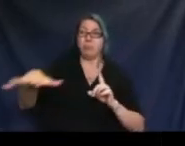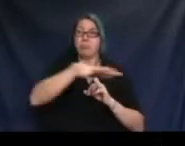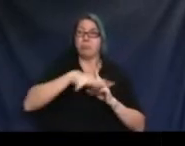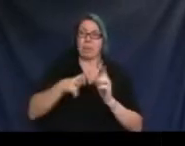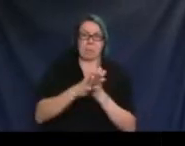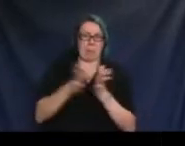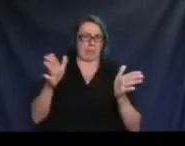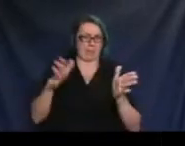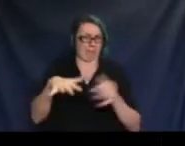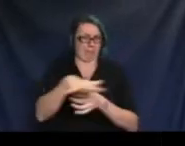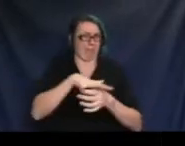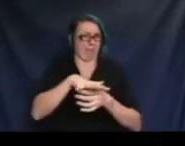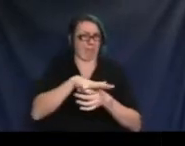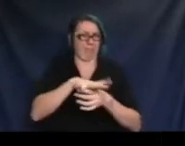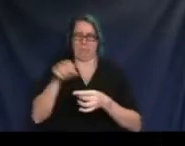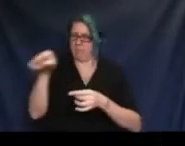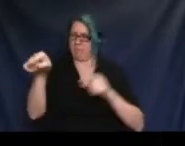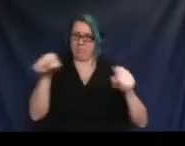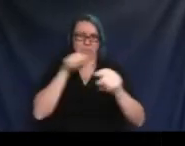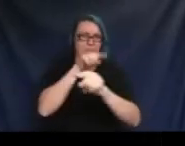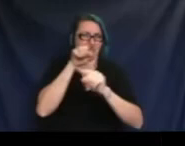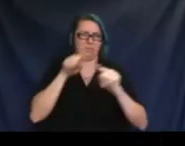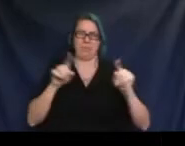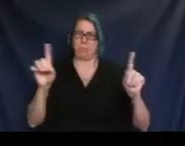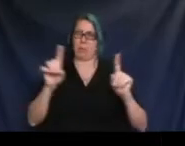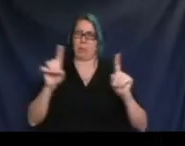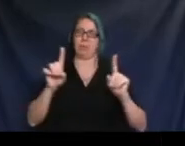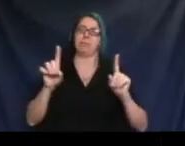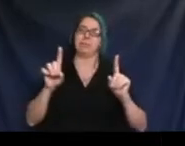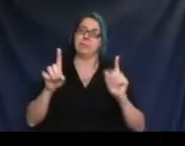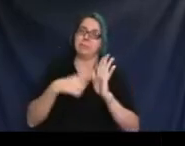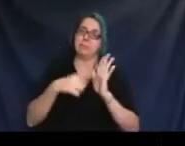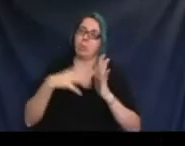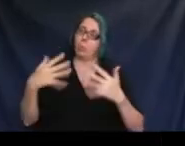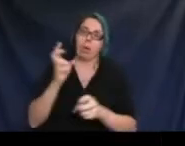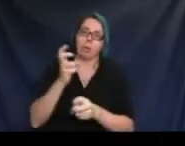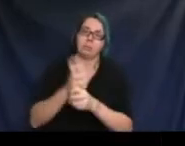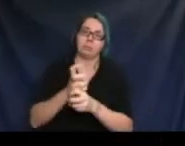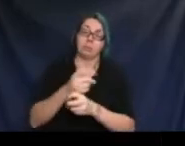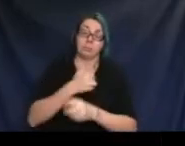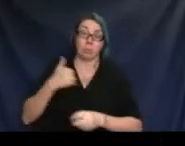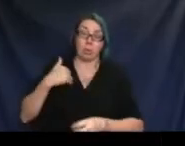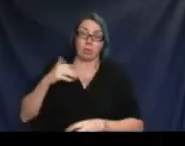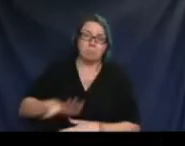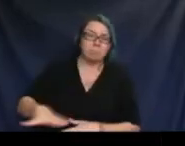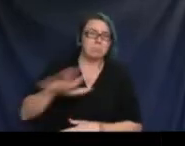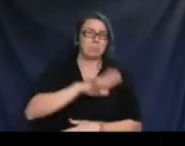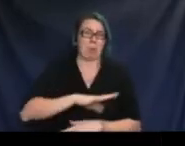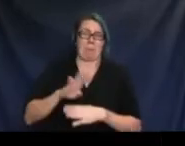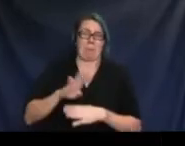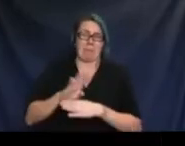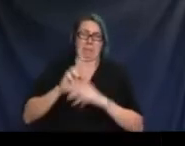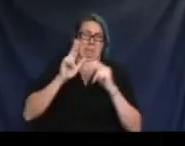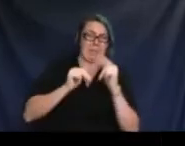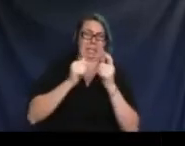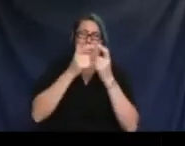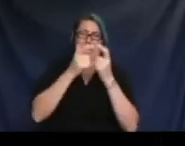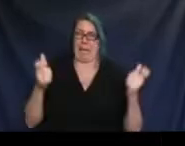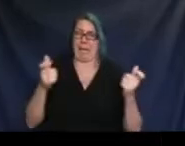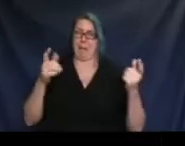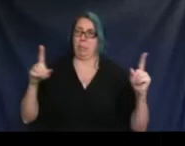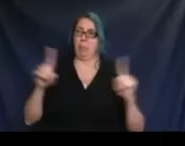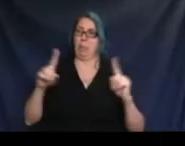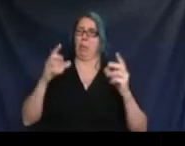doing something in a public site in Toronto is difficult, and the ArtworxTO office has production staff that